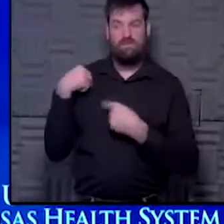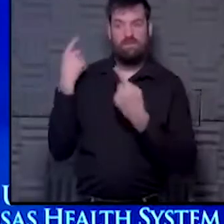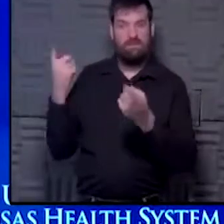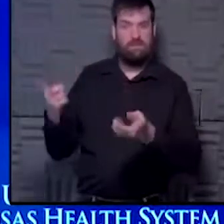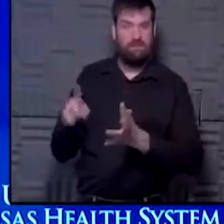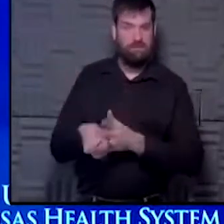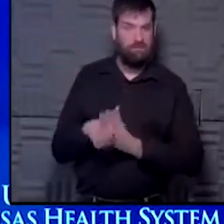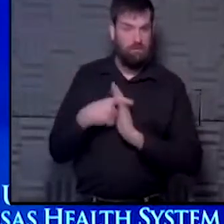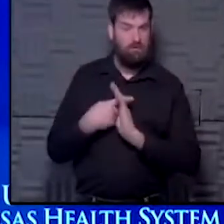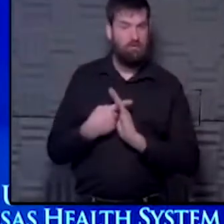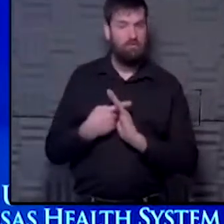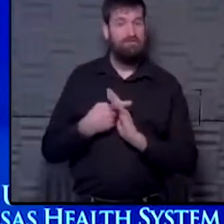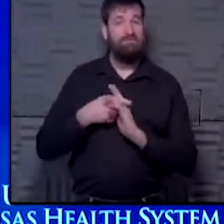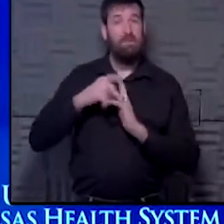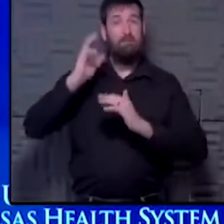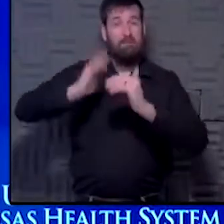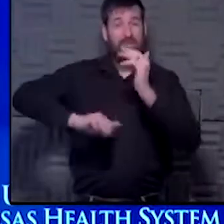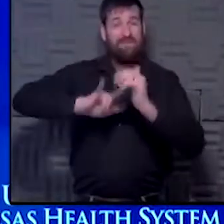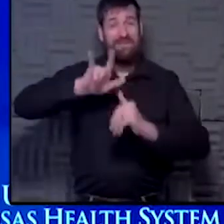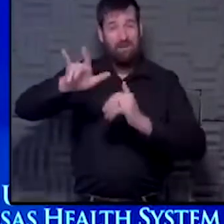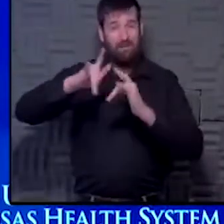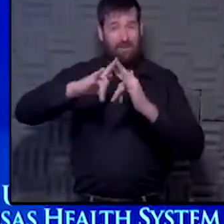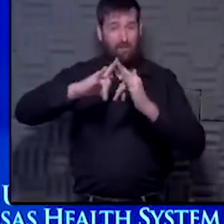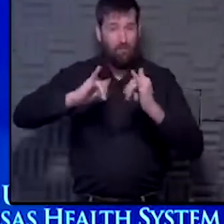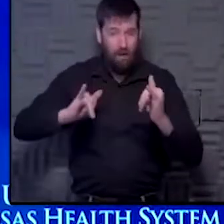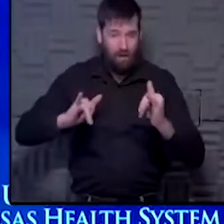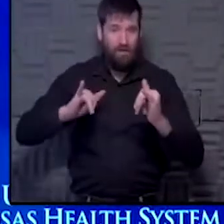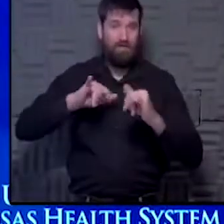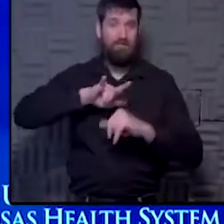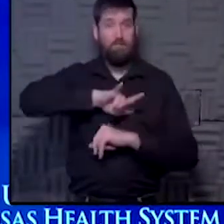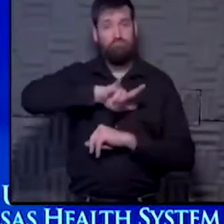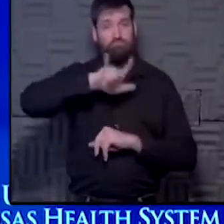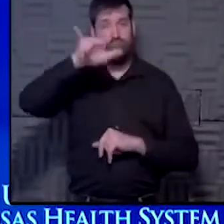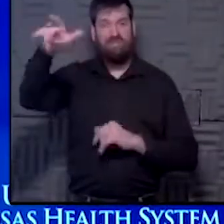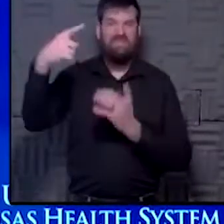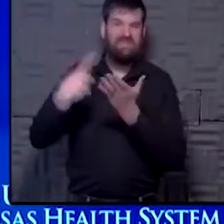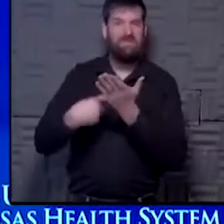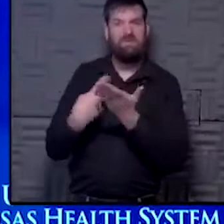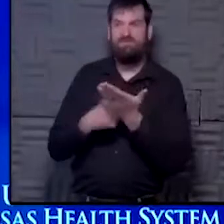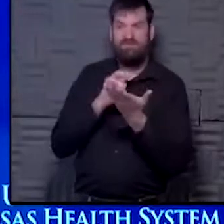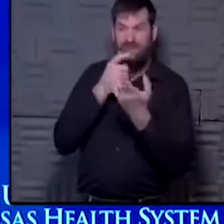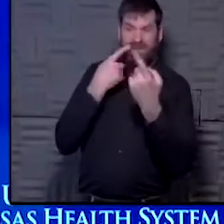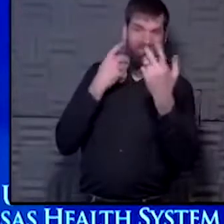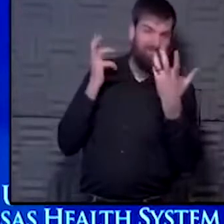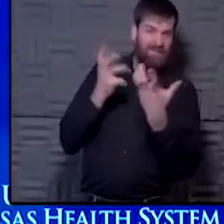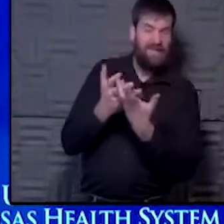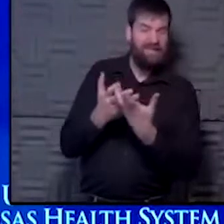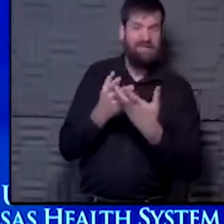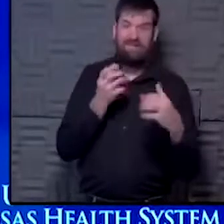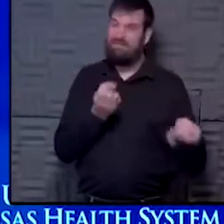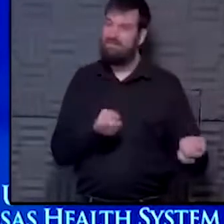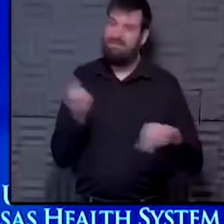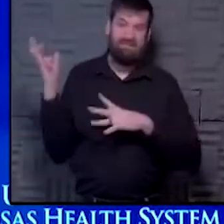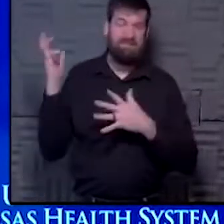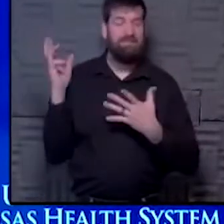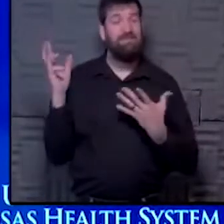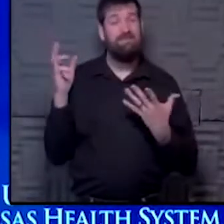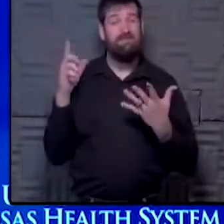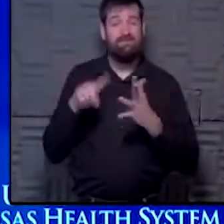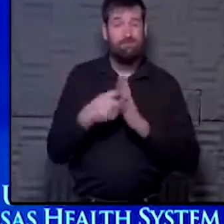pandemic, we're building the airplane while we fly it. Sometimes the parts don't fit and we have to throw them out. We hope it's not the engine or the wing.